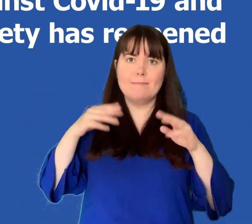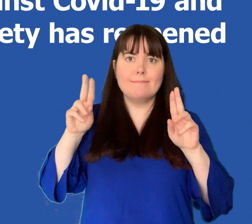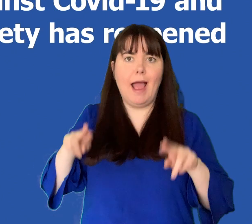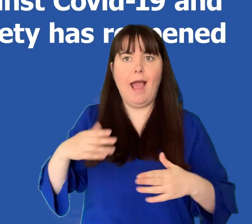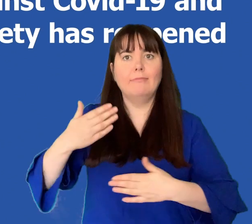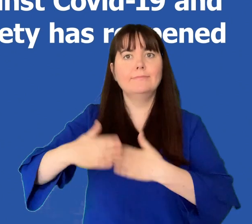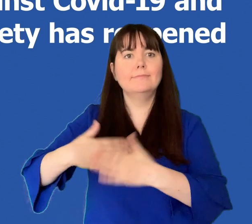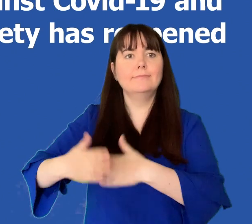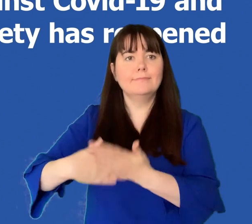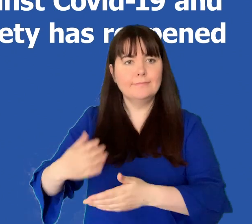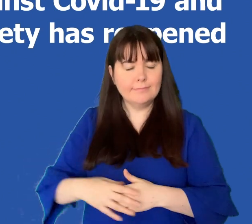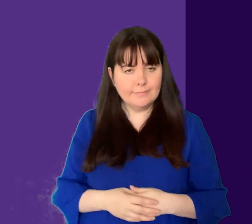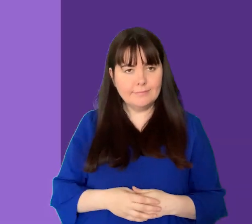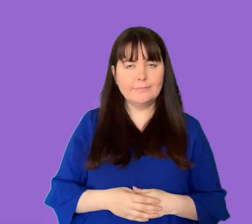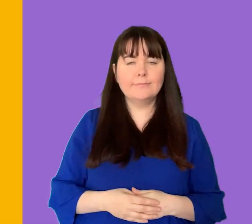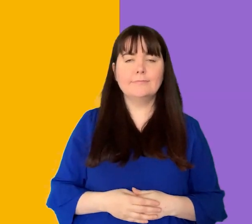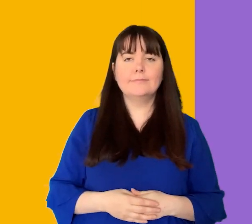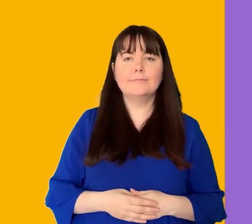again.